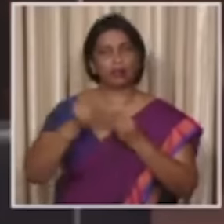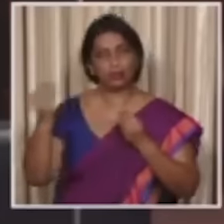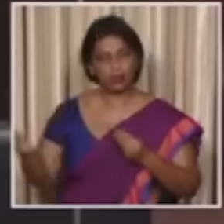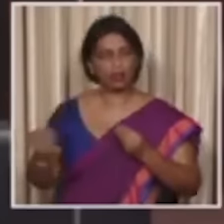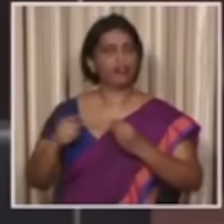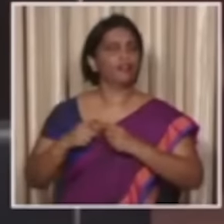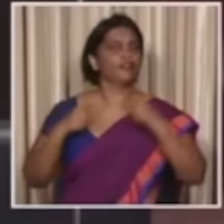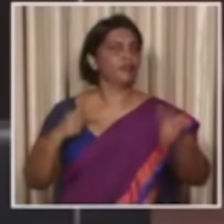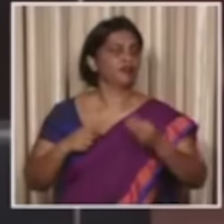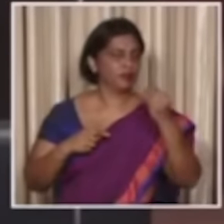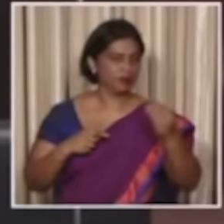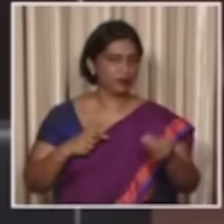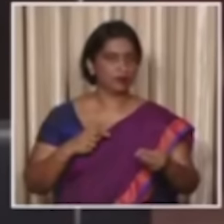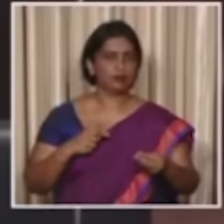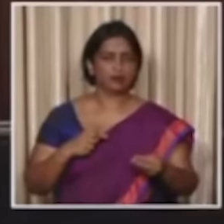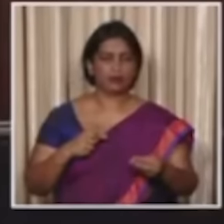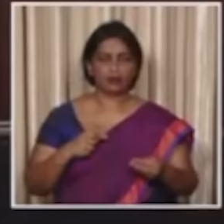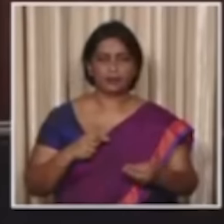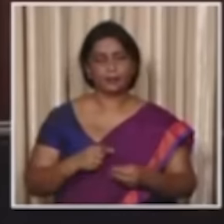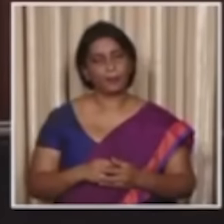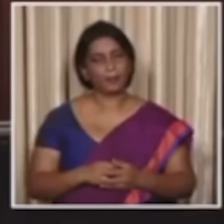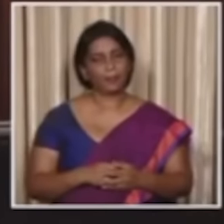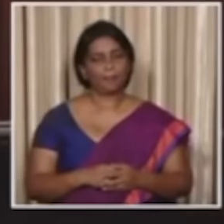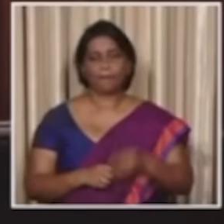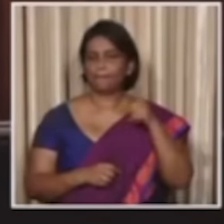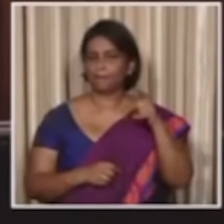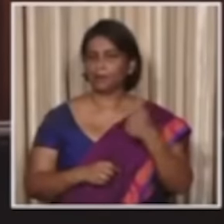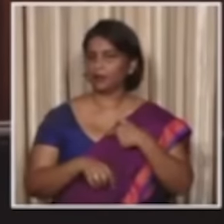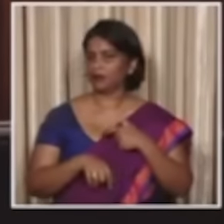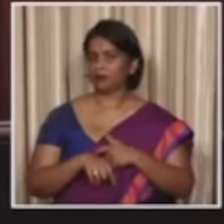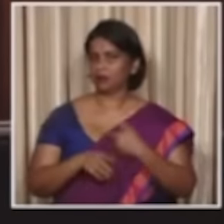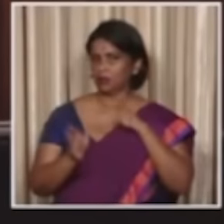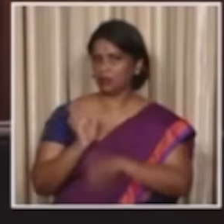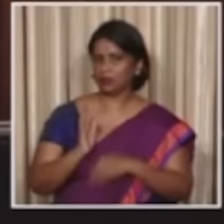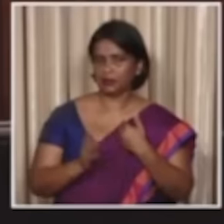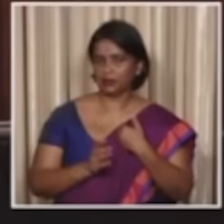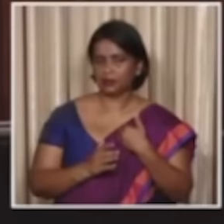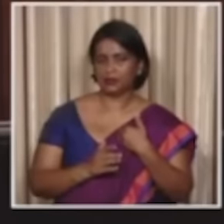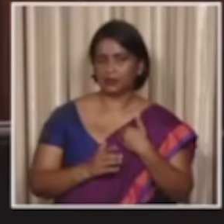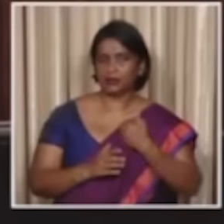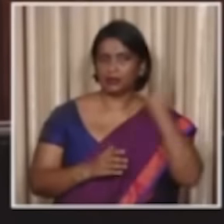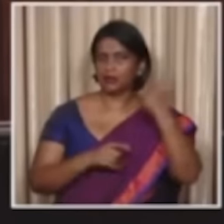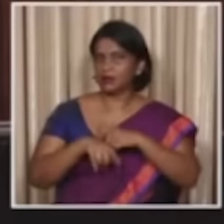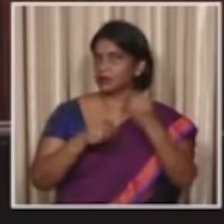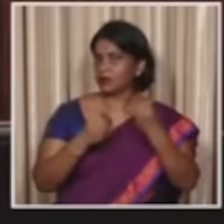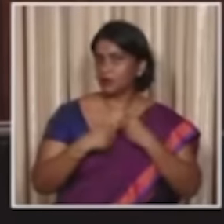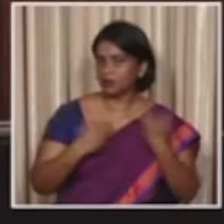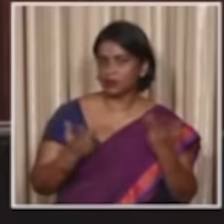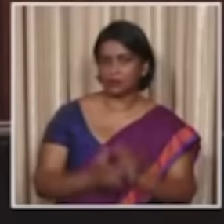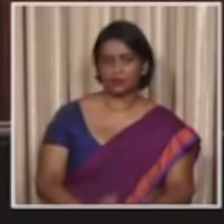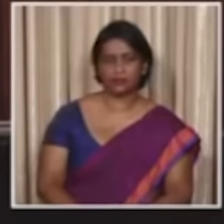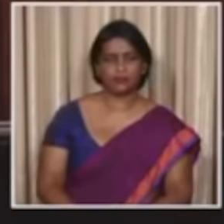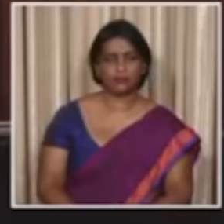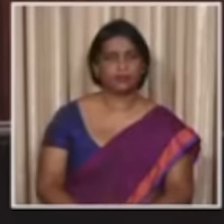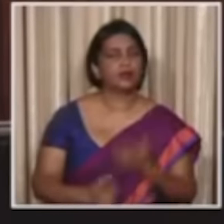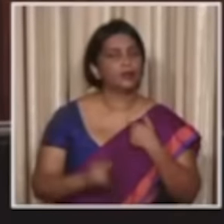time. I went according to the instructions I received. That was to give Rohini Kaviratna, my member of parliament.